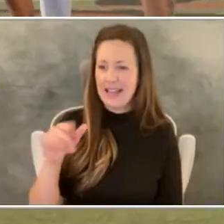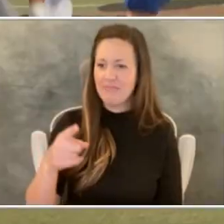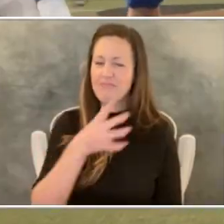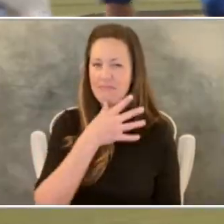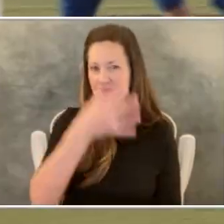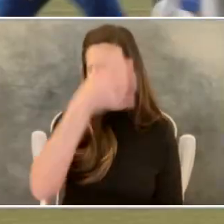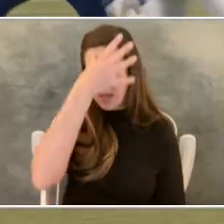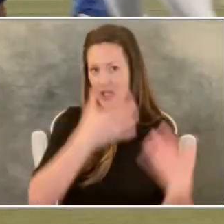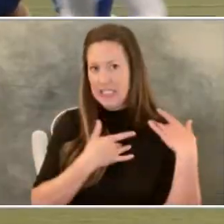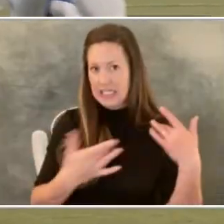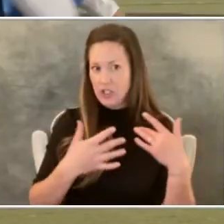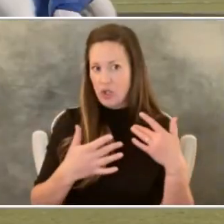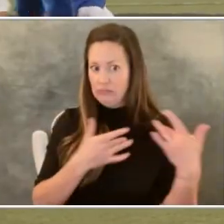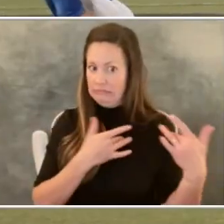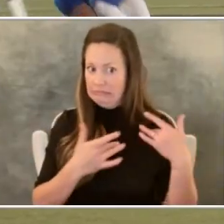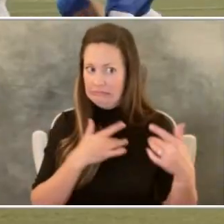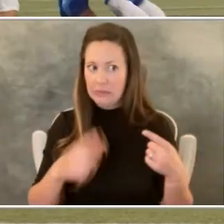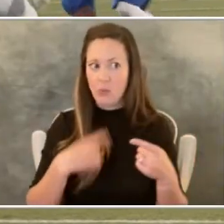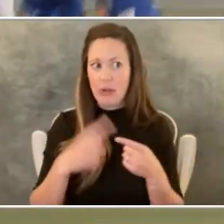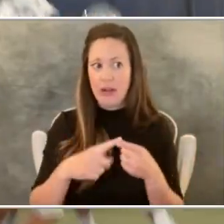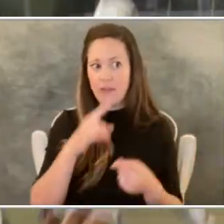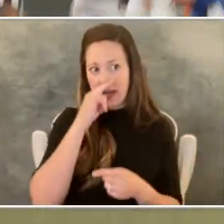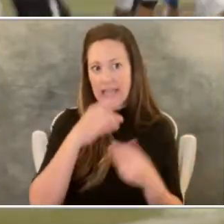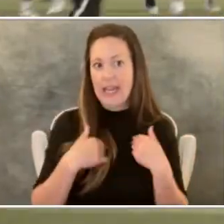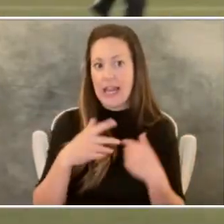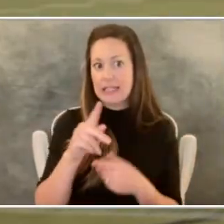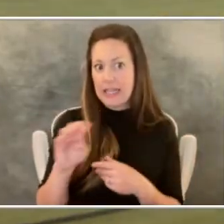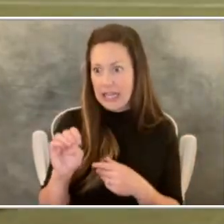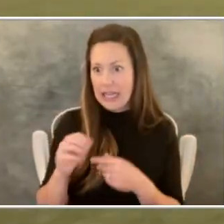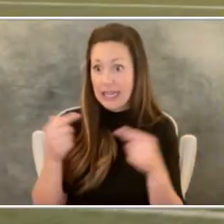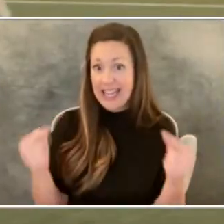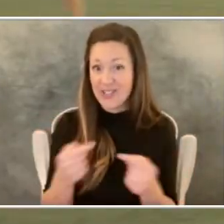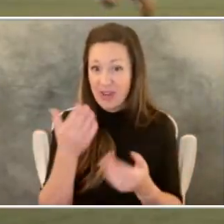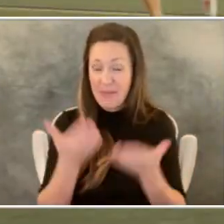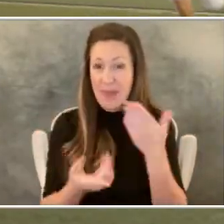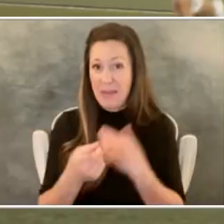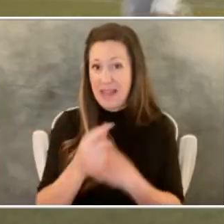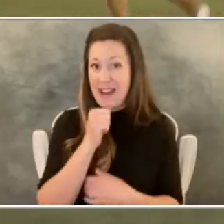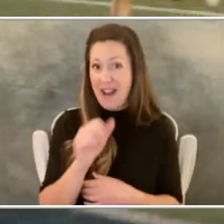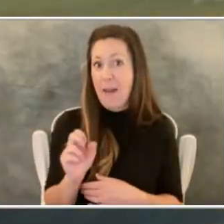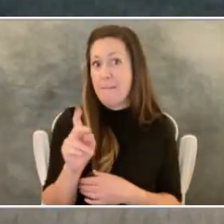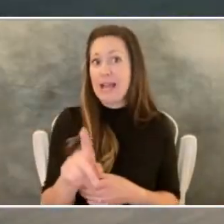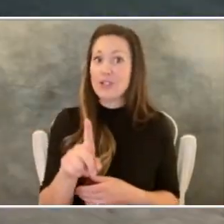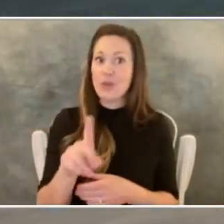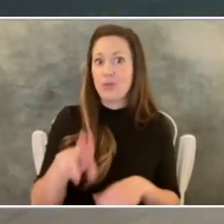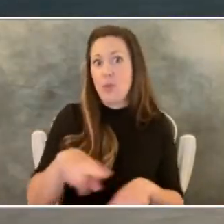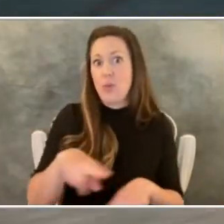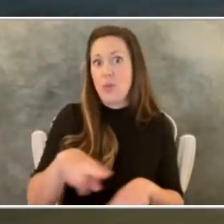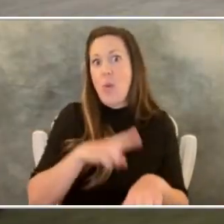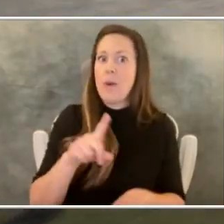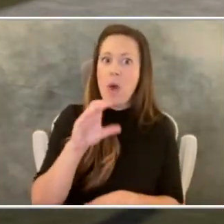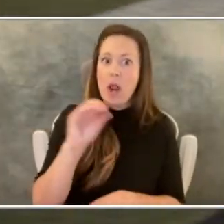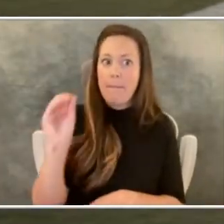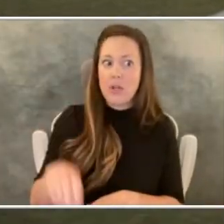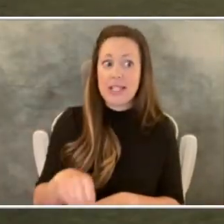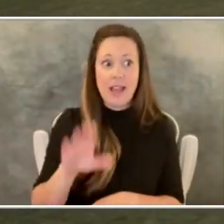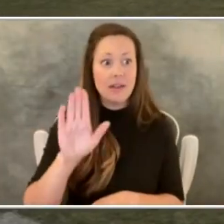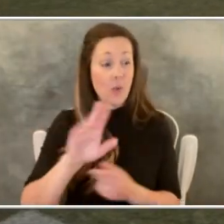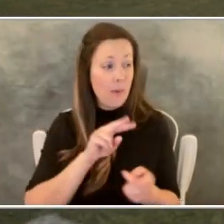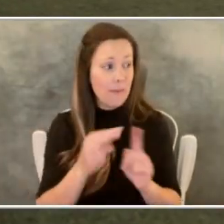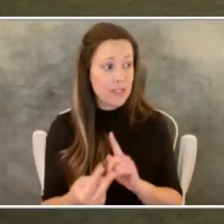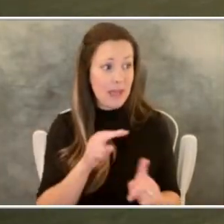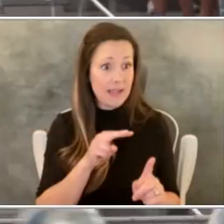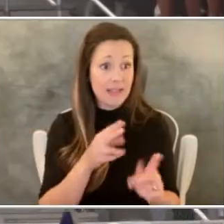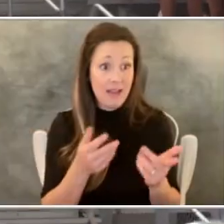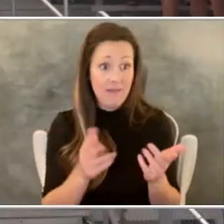injury, any type of injury, that they might not get back to that 100%. From your perspective, how do they get